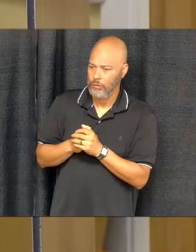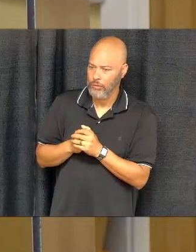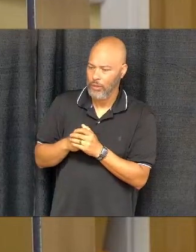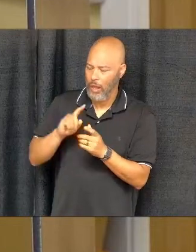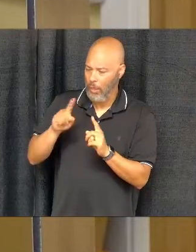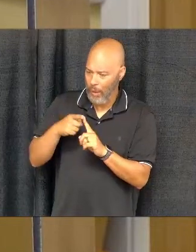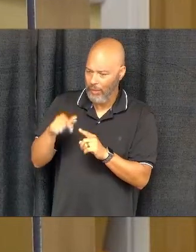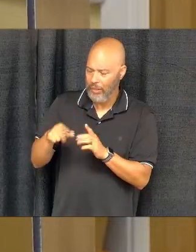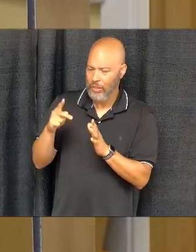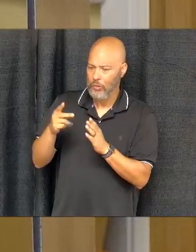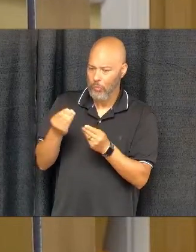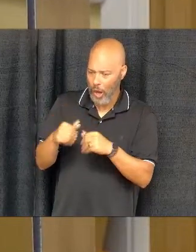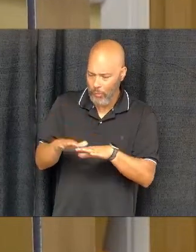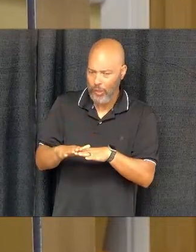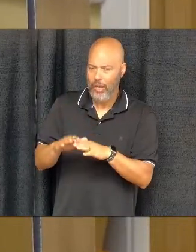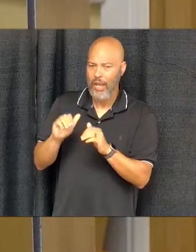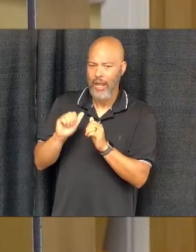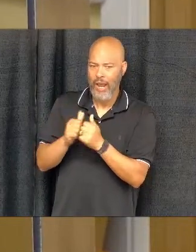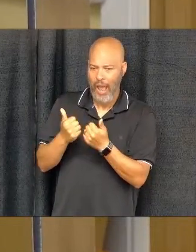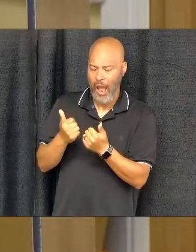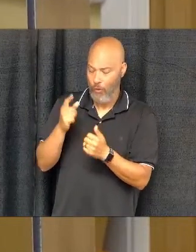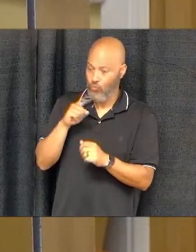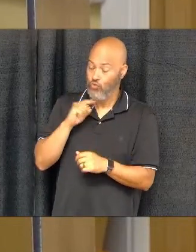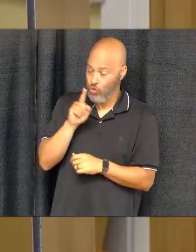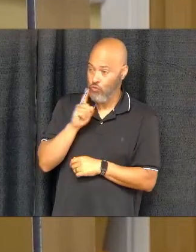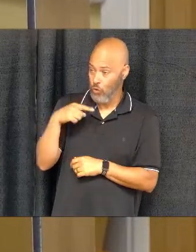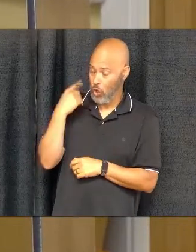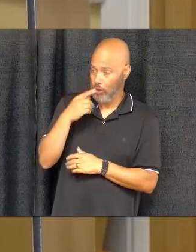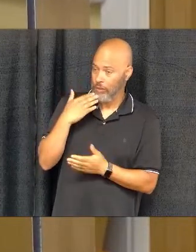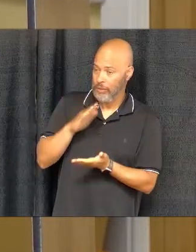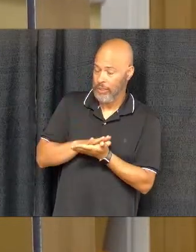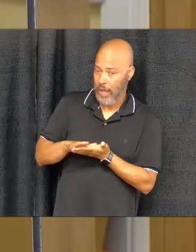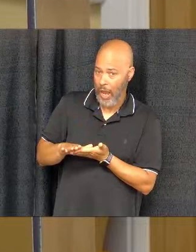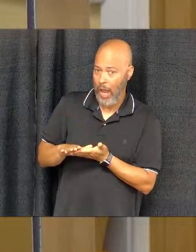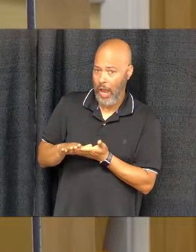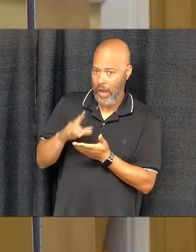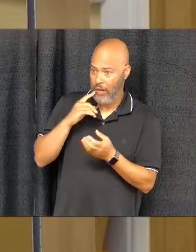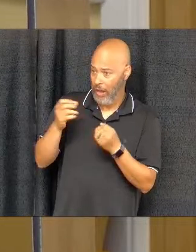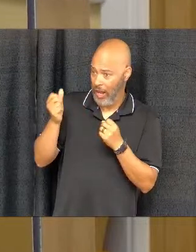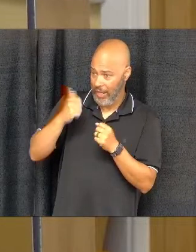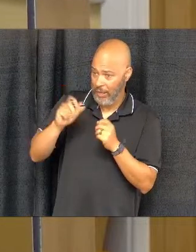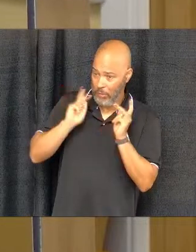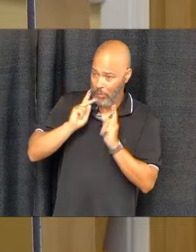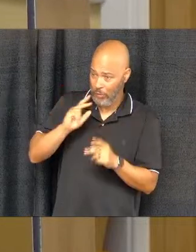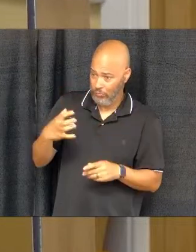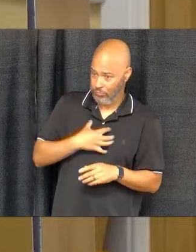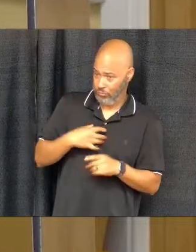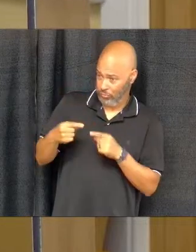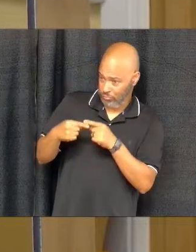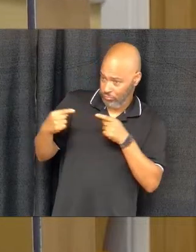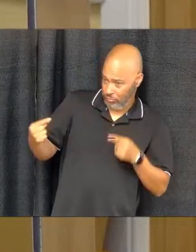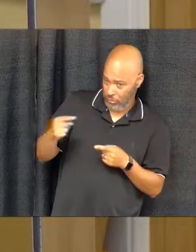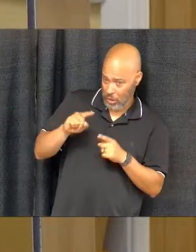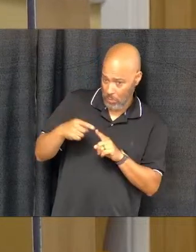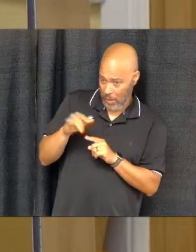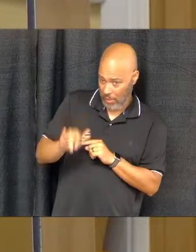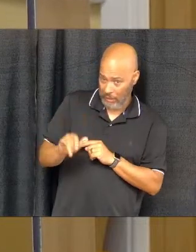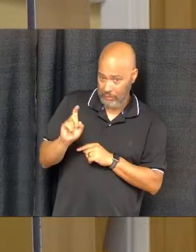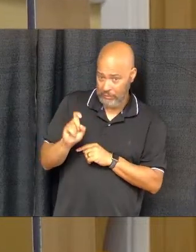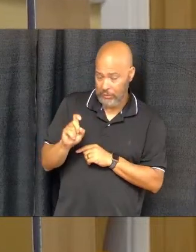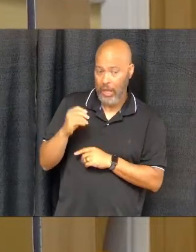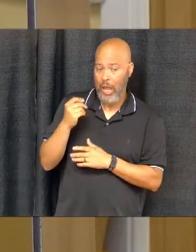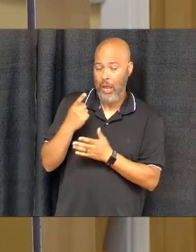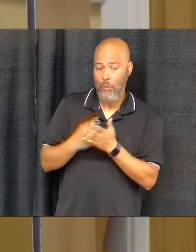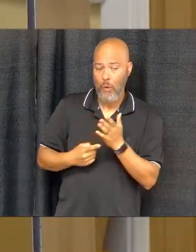investigation of this property and how it really looks nice. Have there been any oppositions in this? And if it has been, what